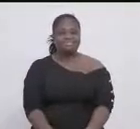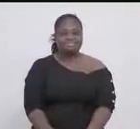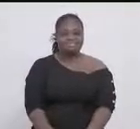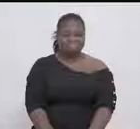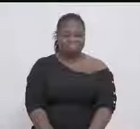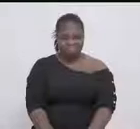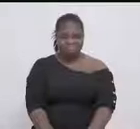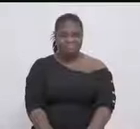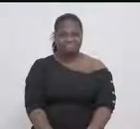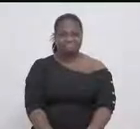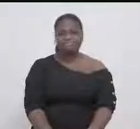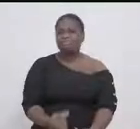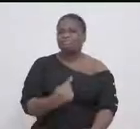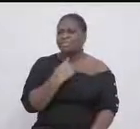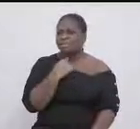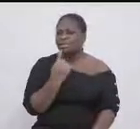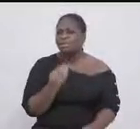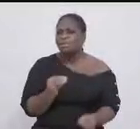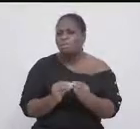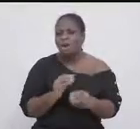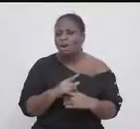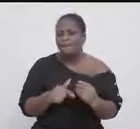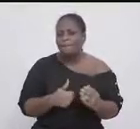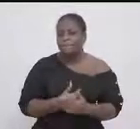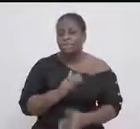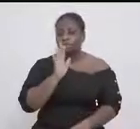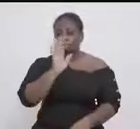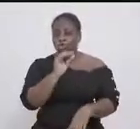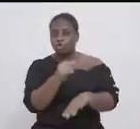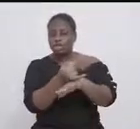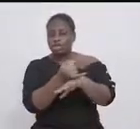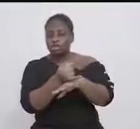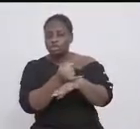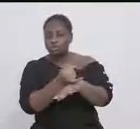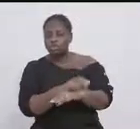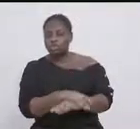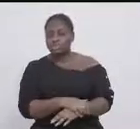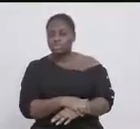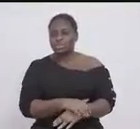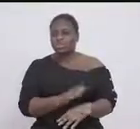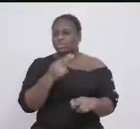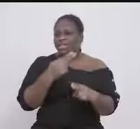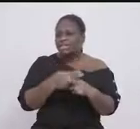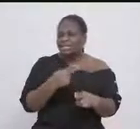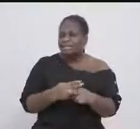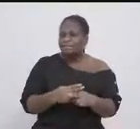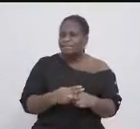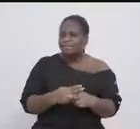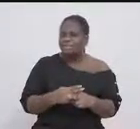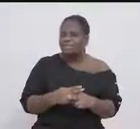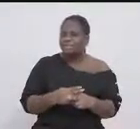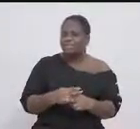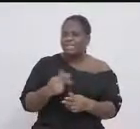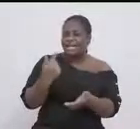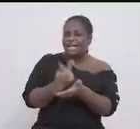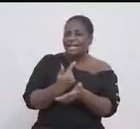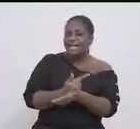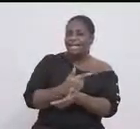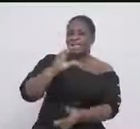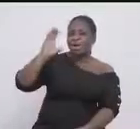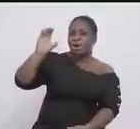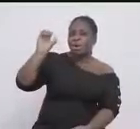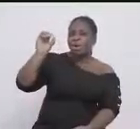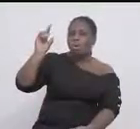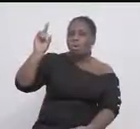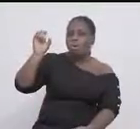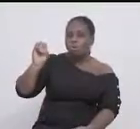I see. So tell me more about your institution. You call it the... You run the Ghana Code Club